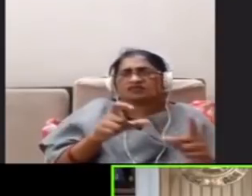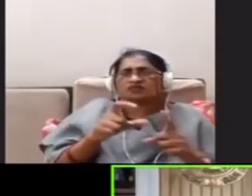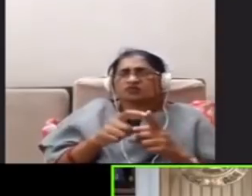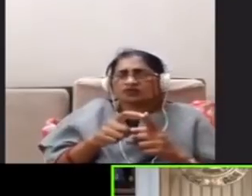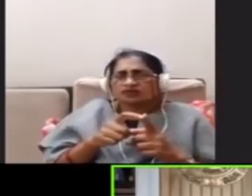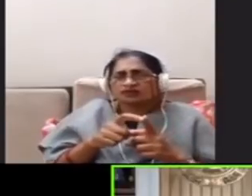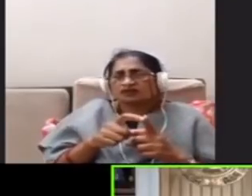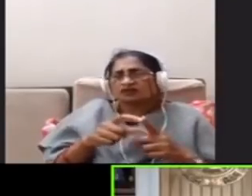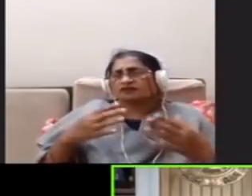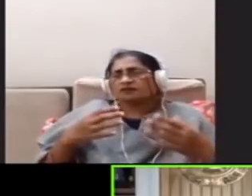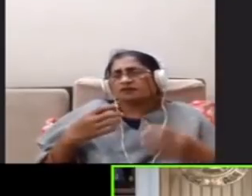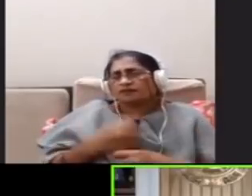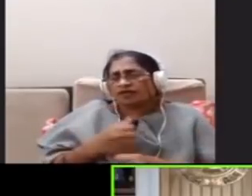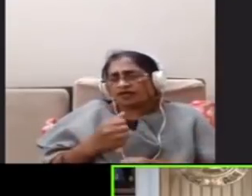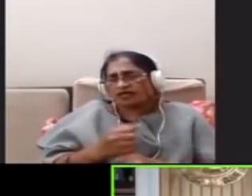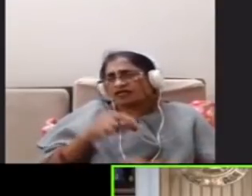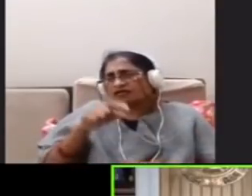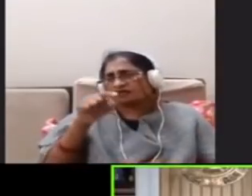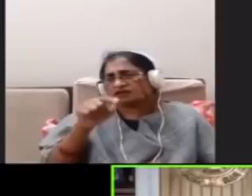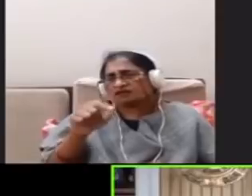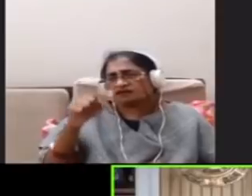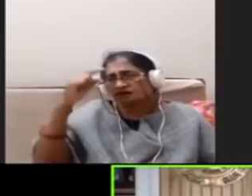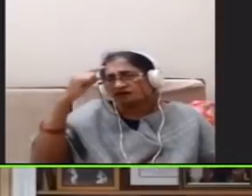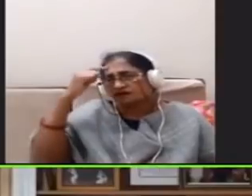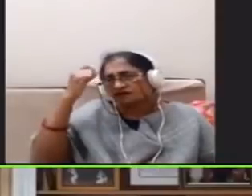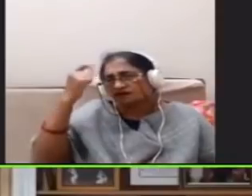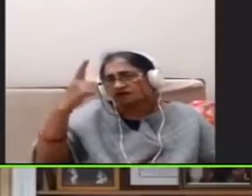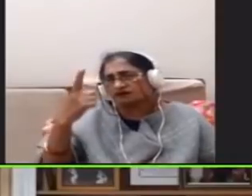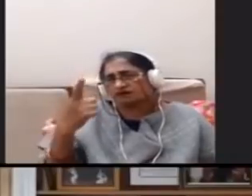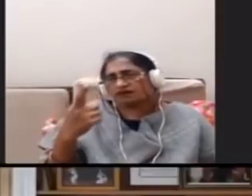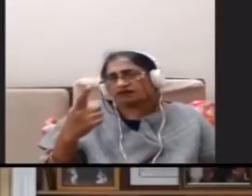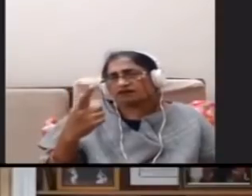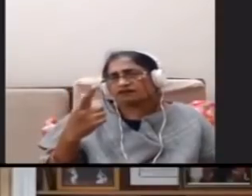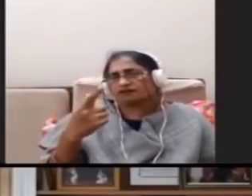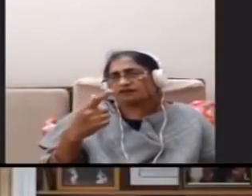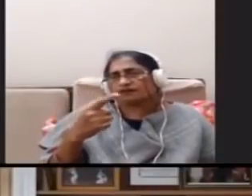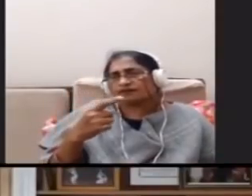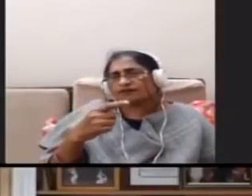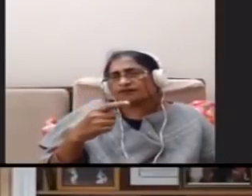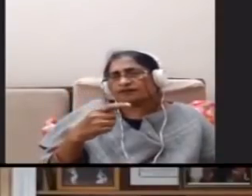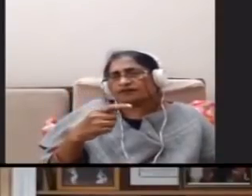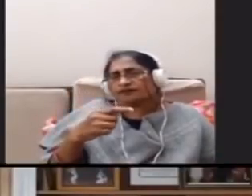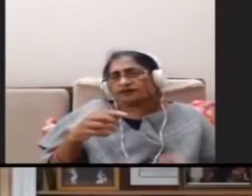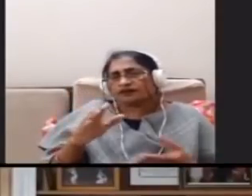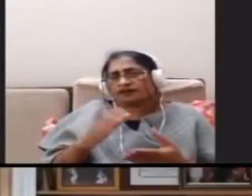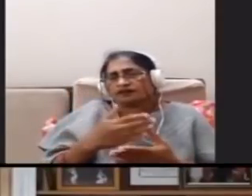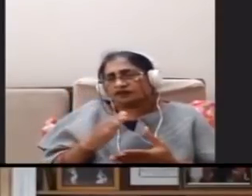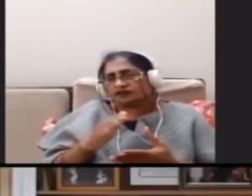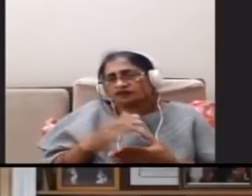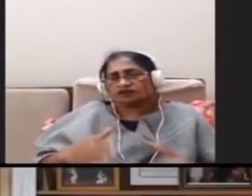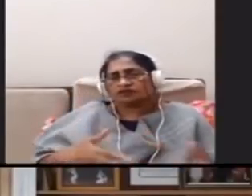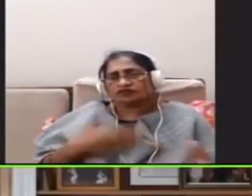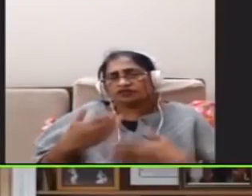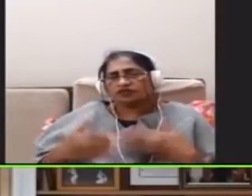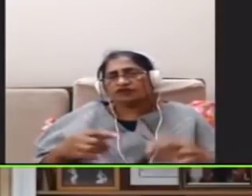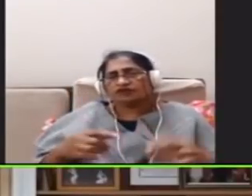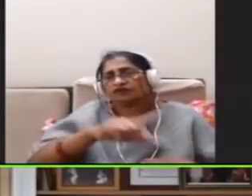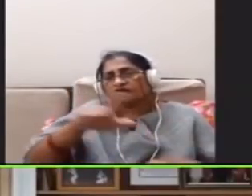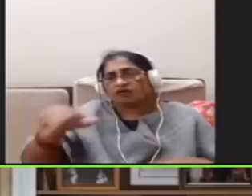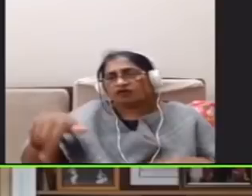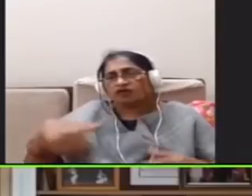understand that we are, of course, in a very privileged position to be able to share this joy with everyone. Mm-hmm.